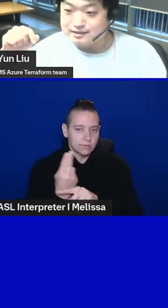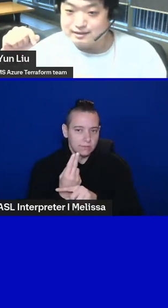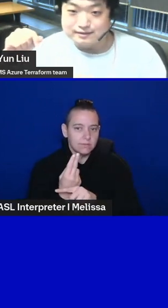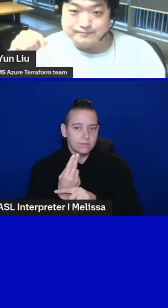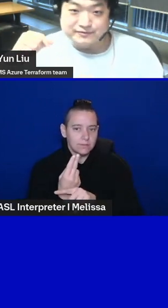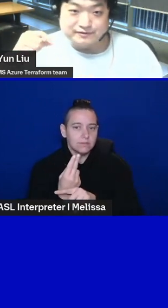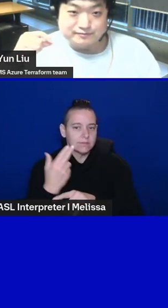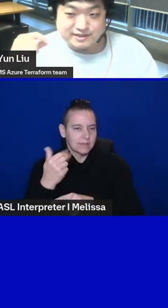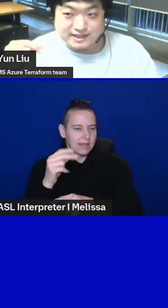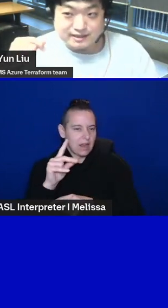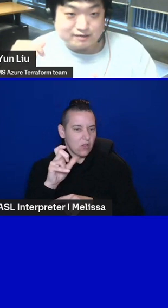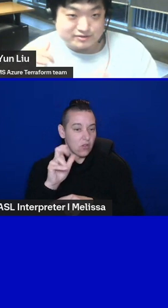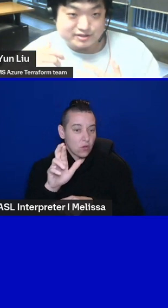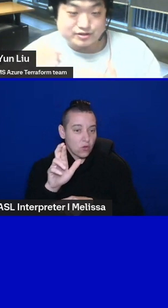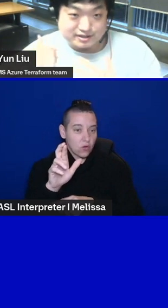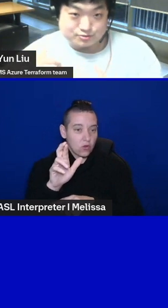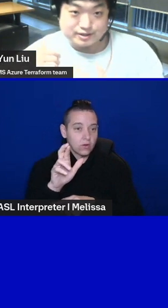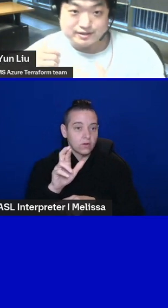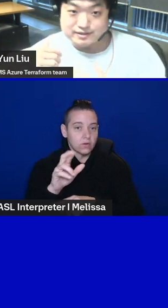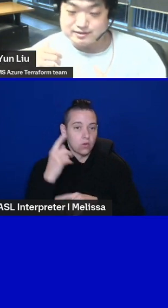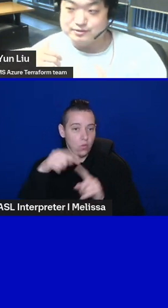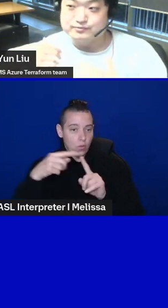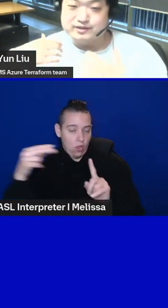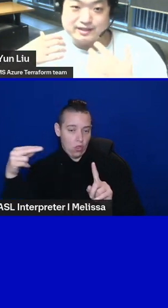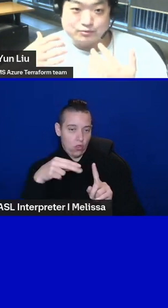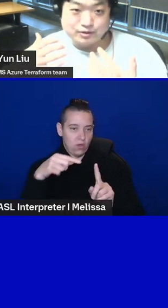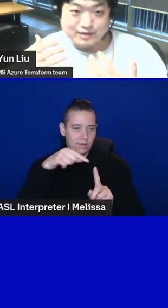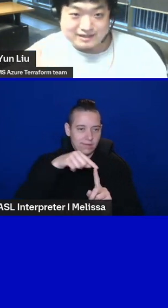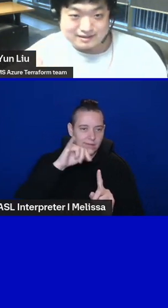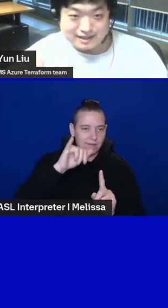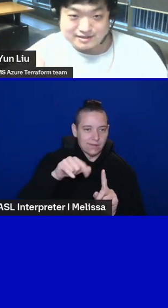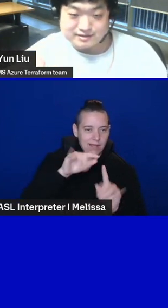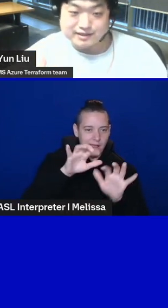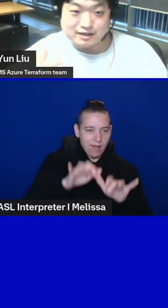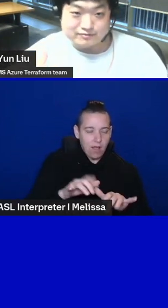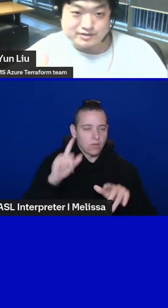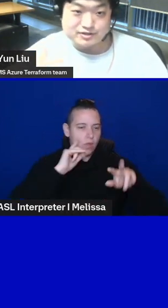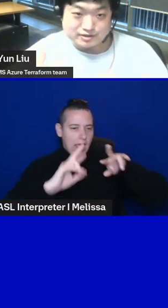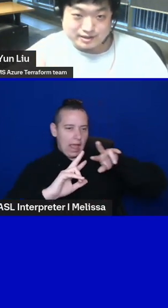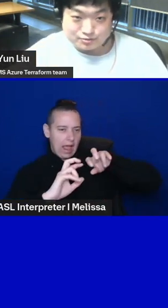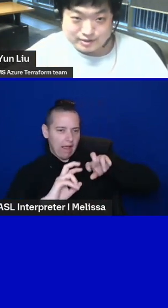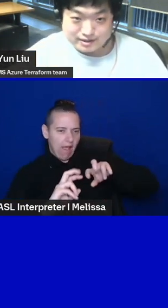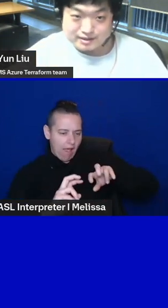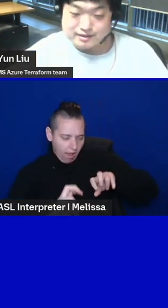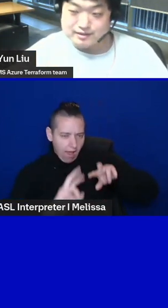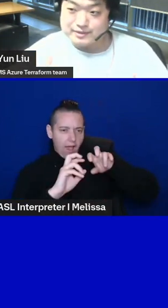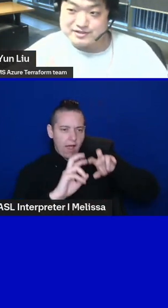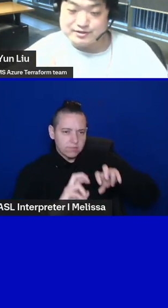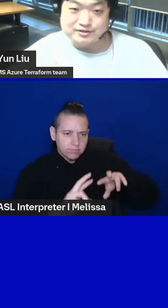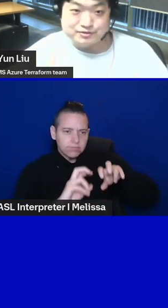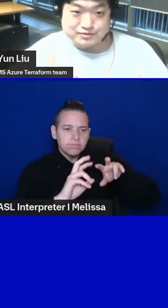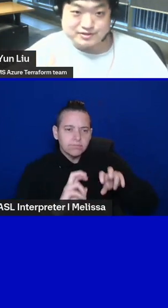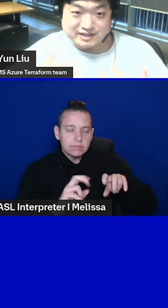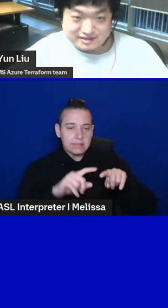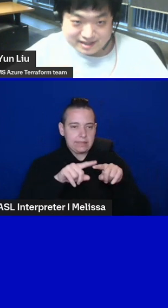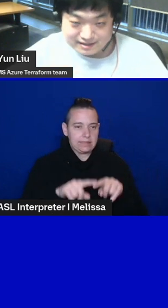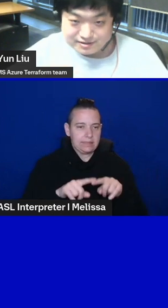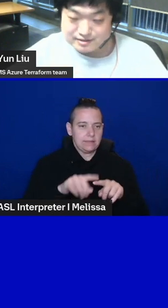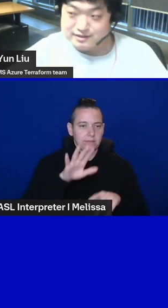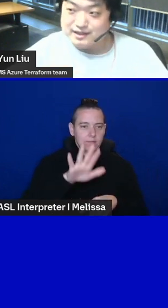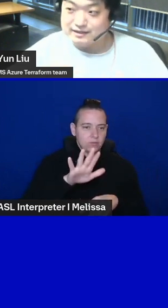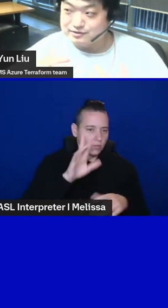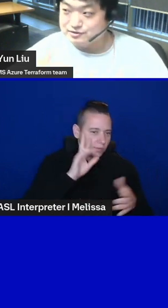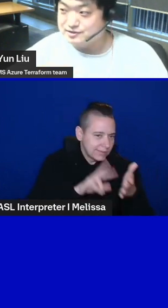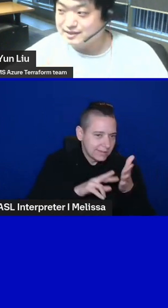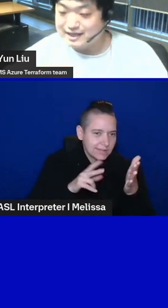they um, see the conversation history. So they will analyze the conversation history based on user's